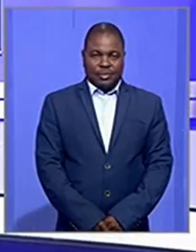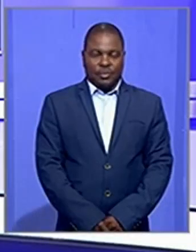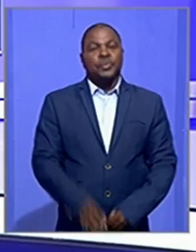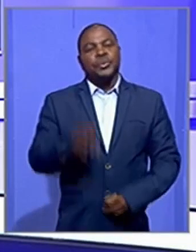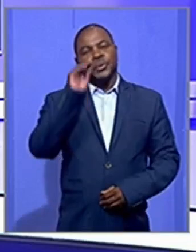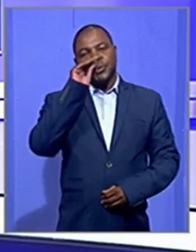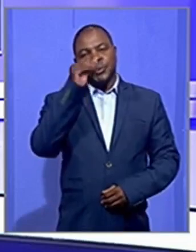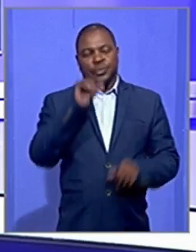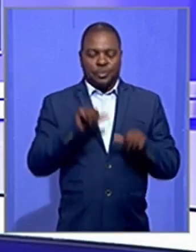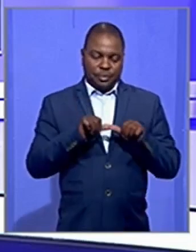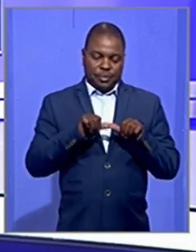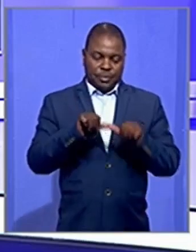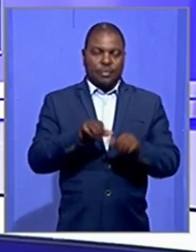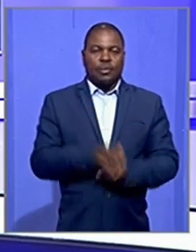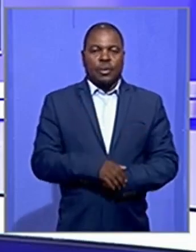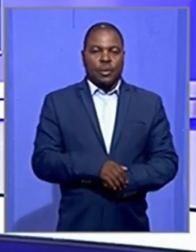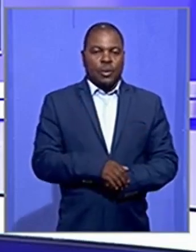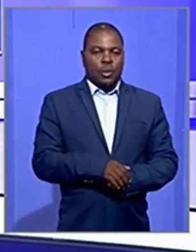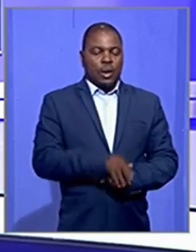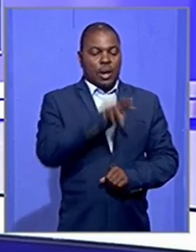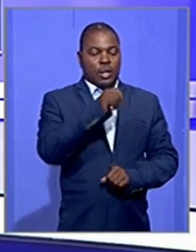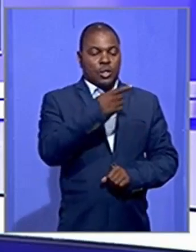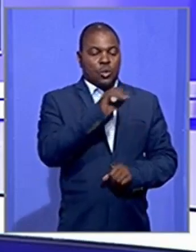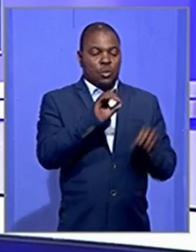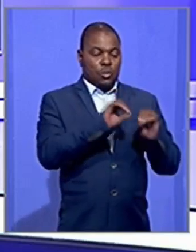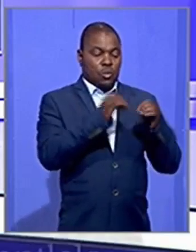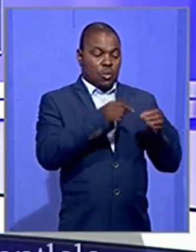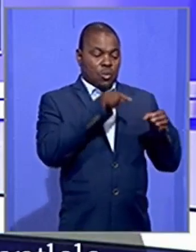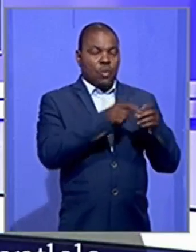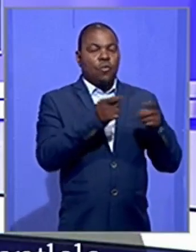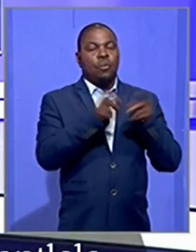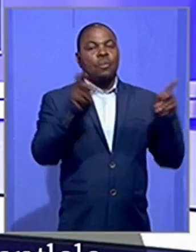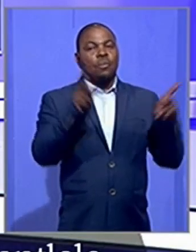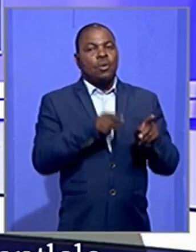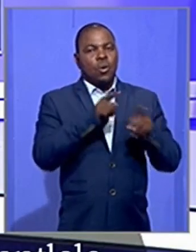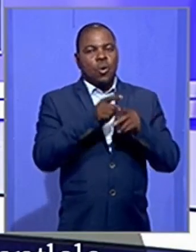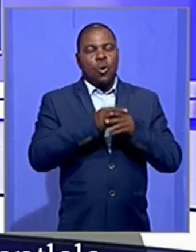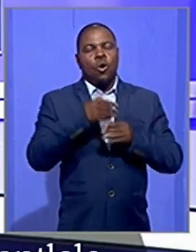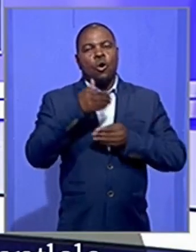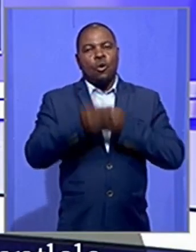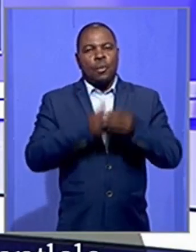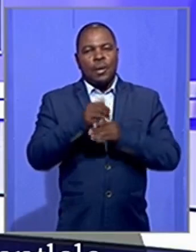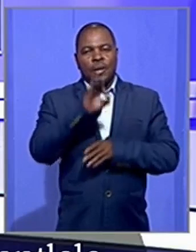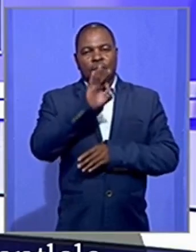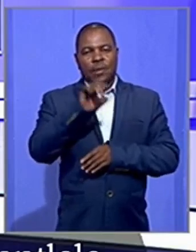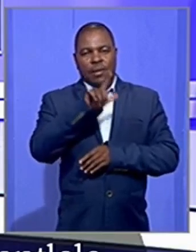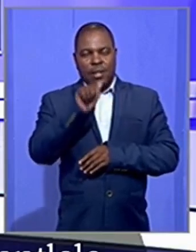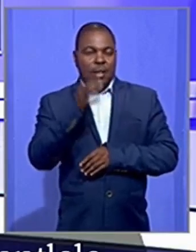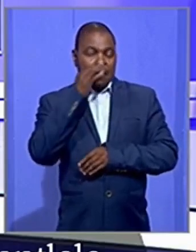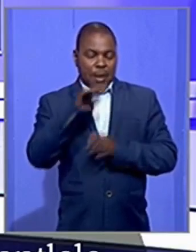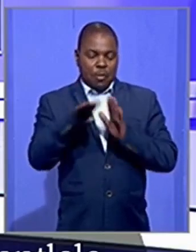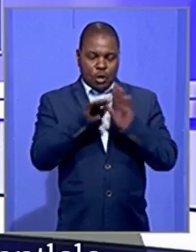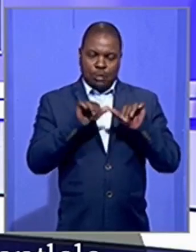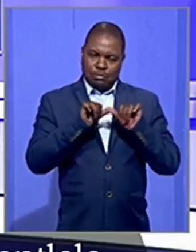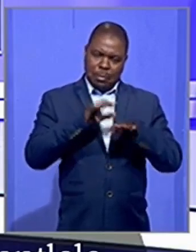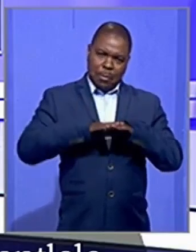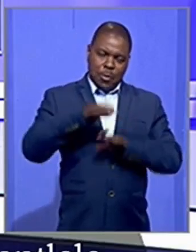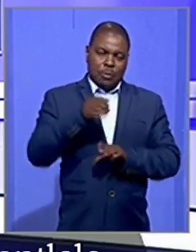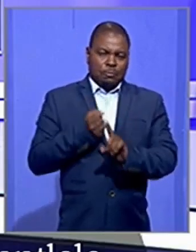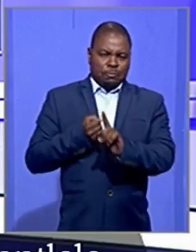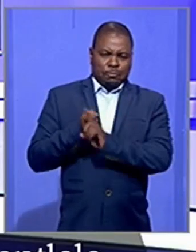Dikgang di a tswelela. Mokgatlo o senang letseno wa kwa Kimberley wa Operation Fiela wa re o tlile go matlafatsa letsholo la ona la go ema